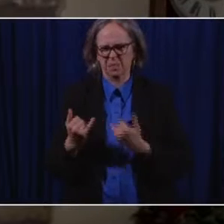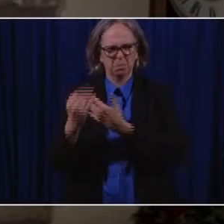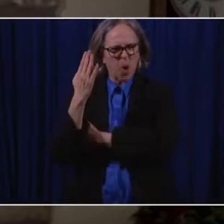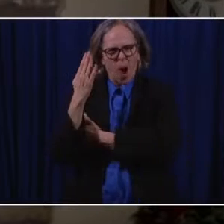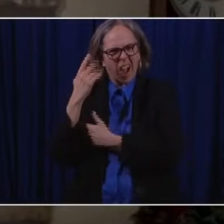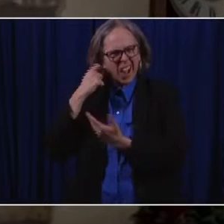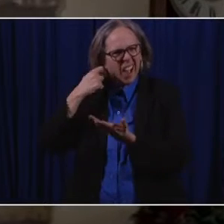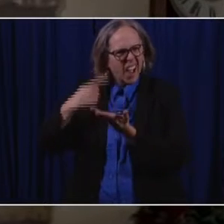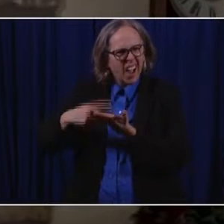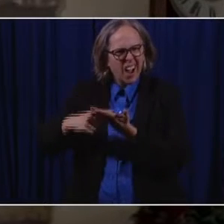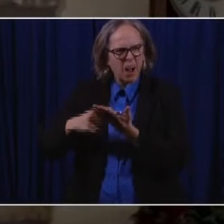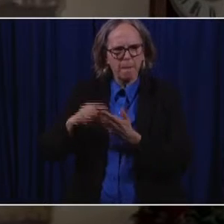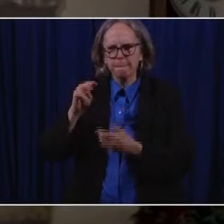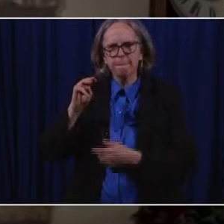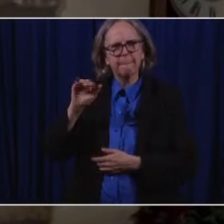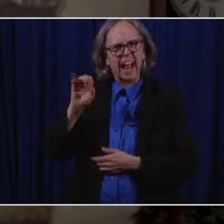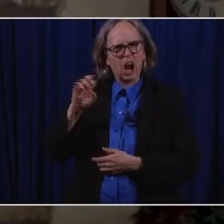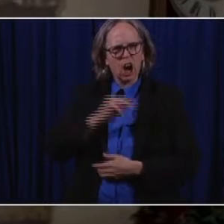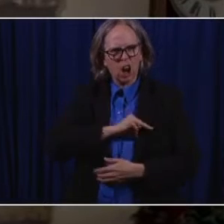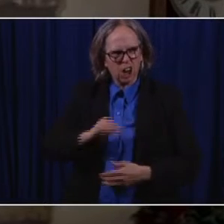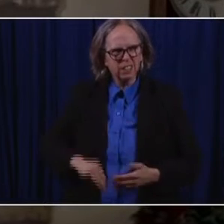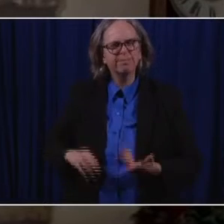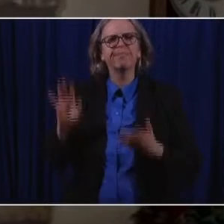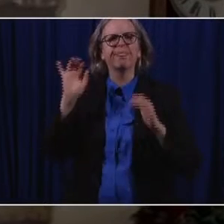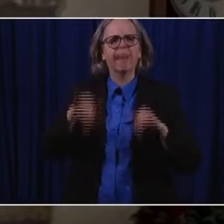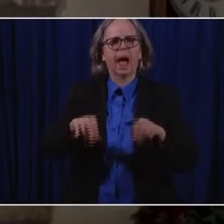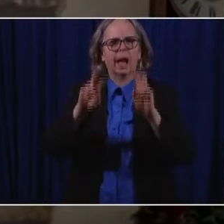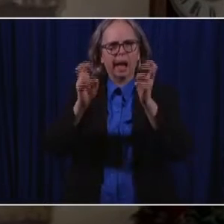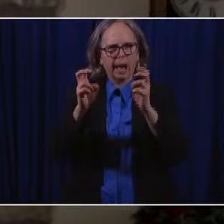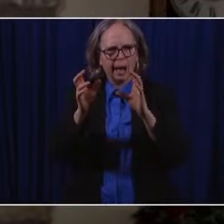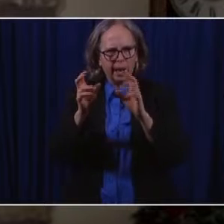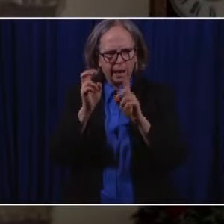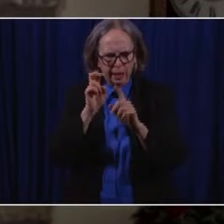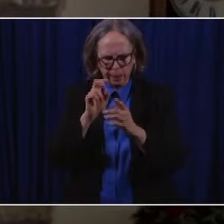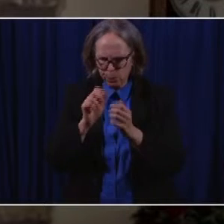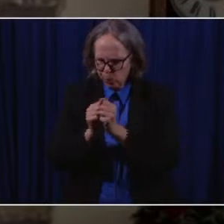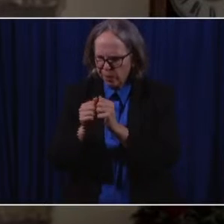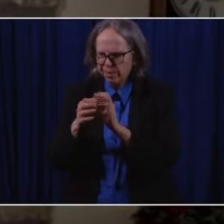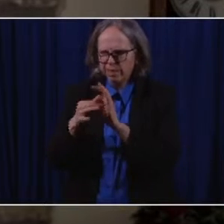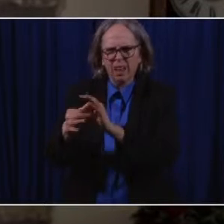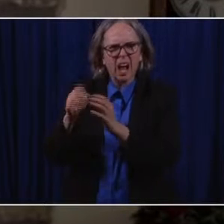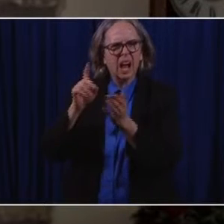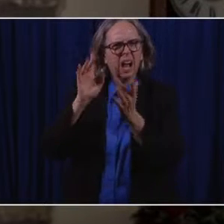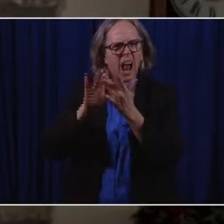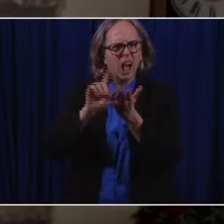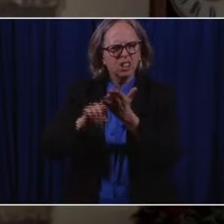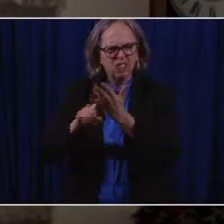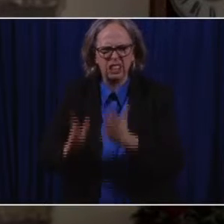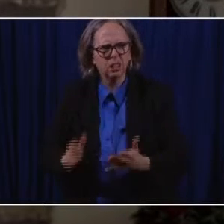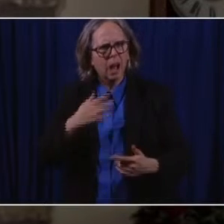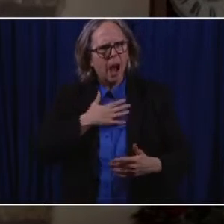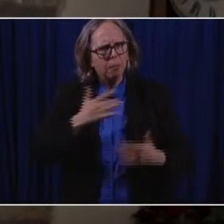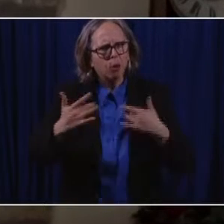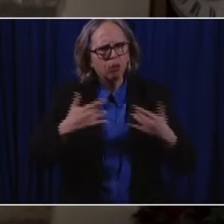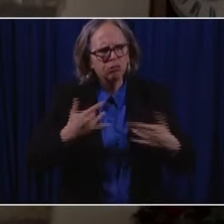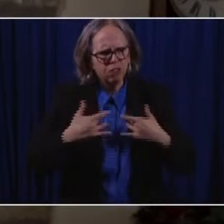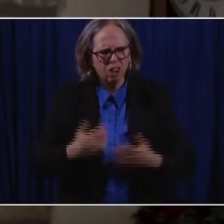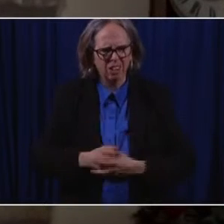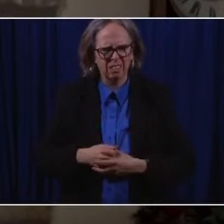in regard to tracing, and this is something that I remain concerned about. Our health departments are